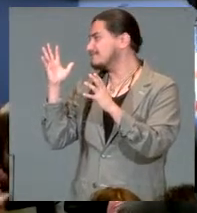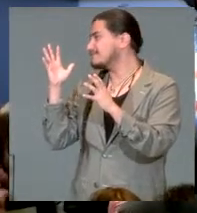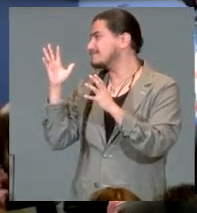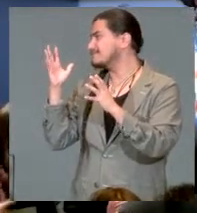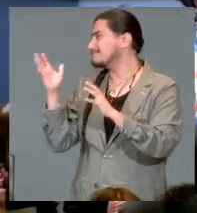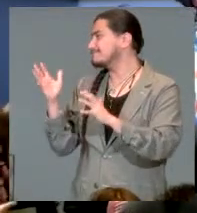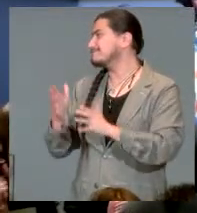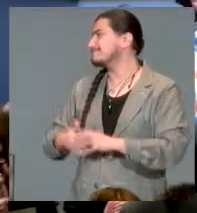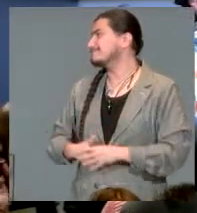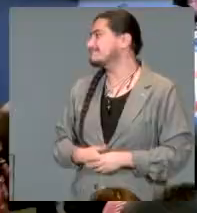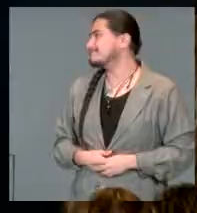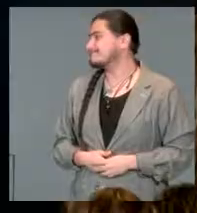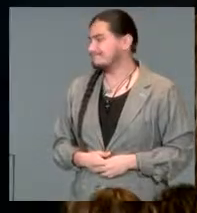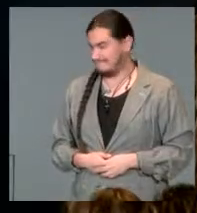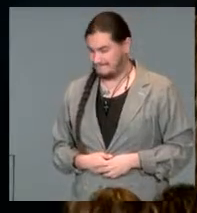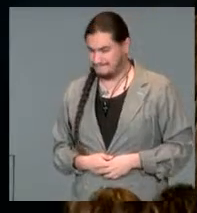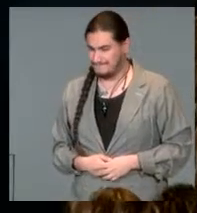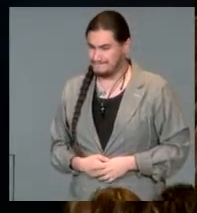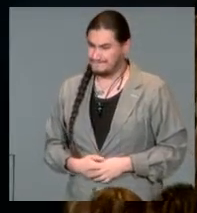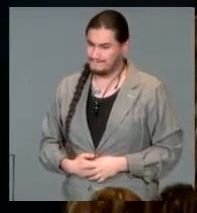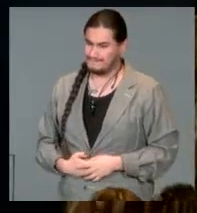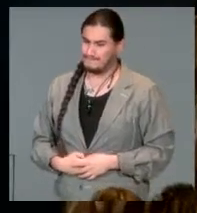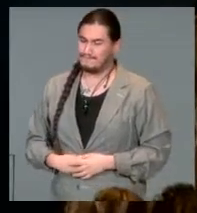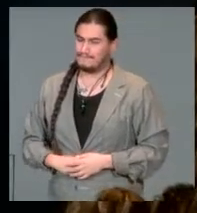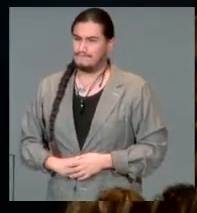Thank you, that is beautiful.